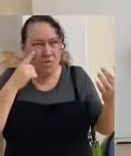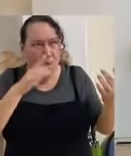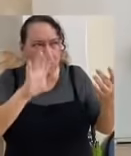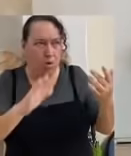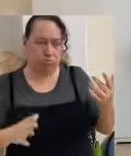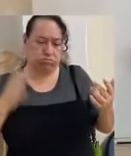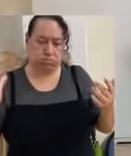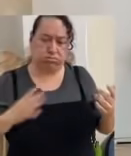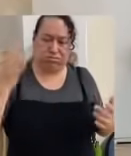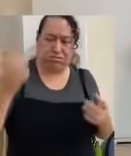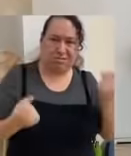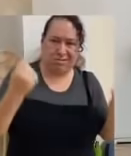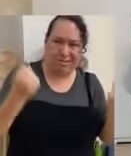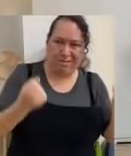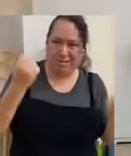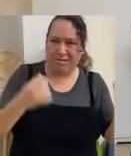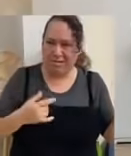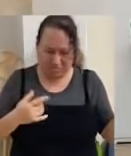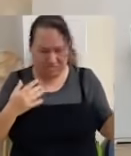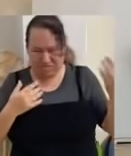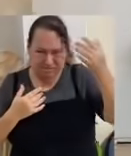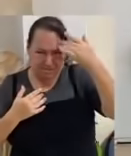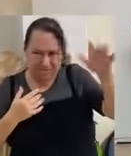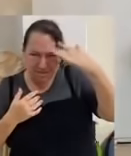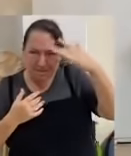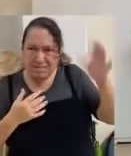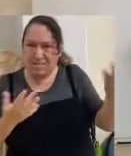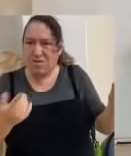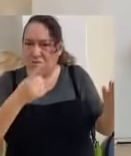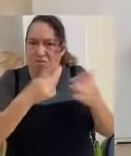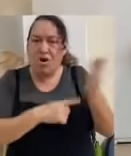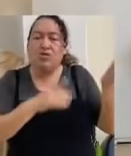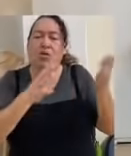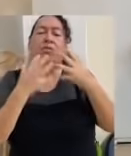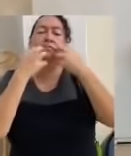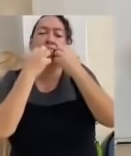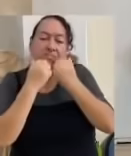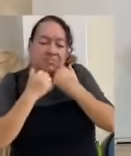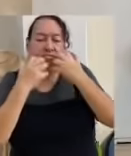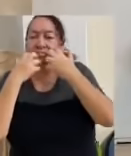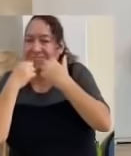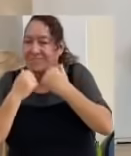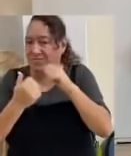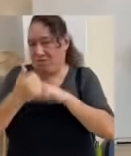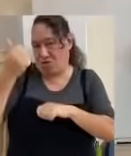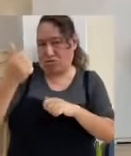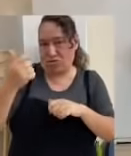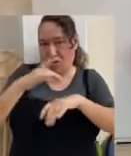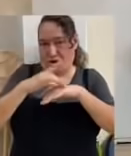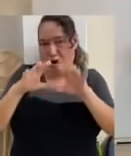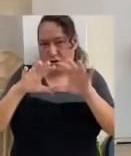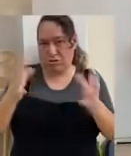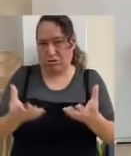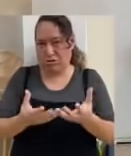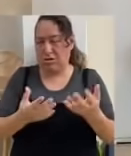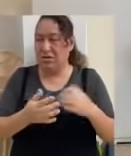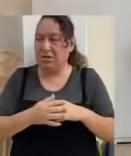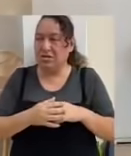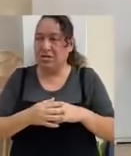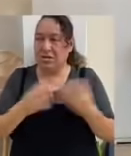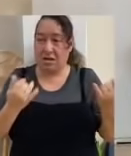know, or your, I don't know what you treasure more. And with this, I kind